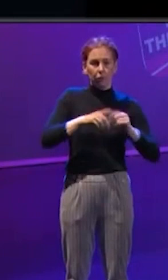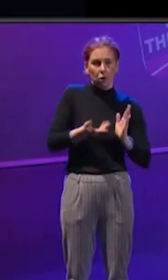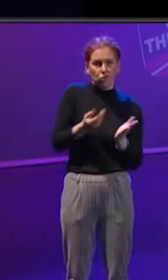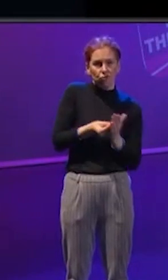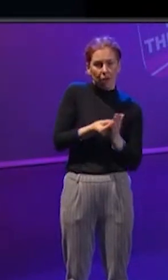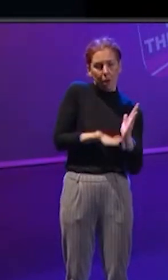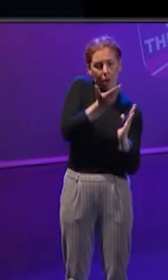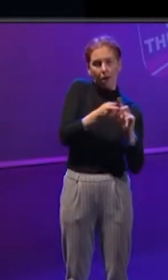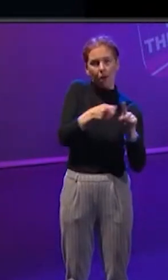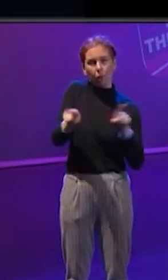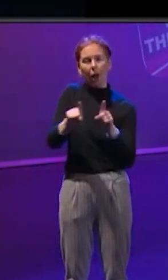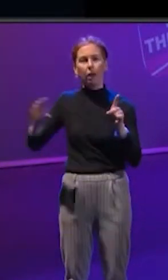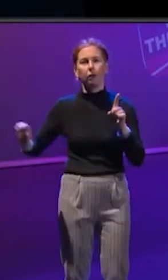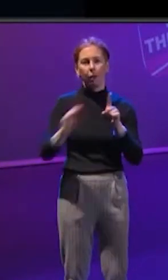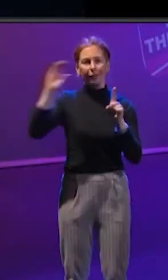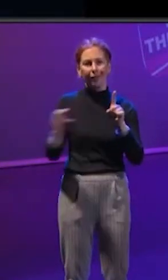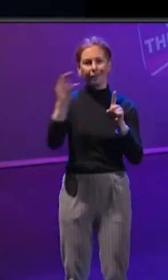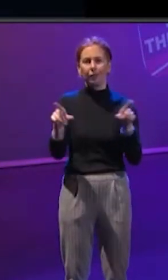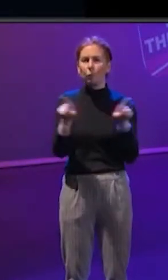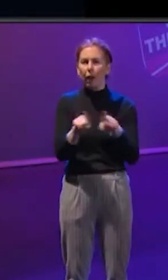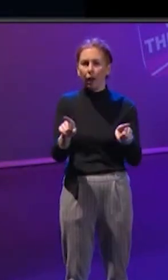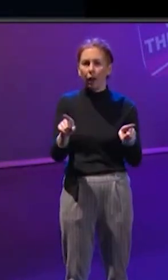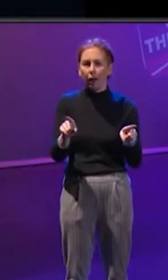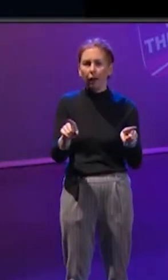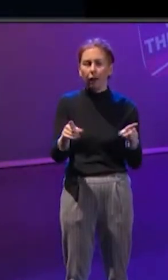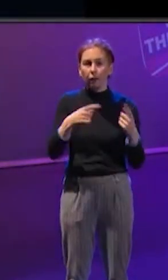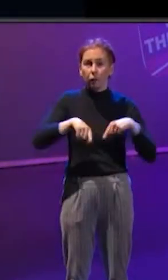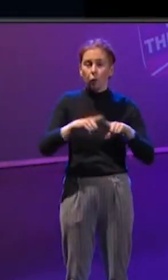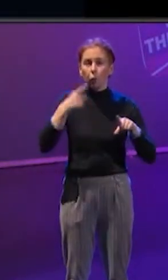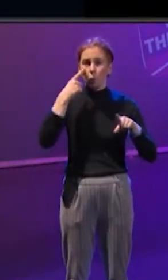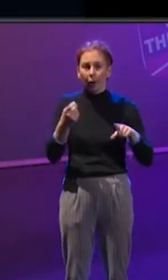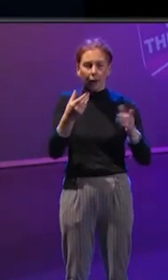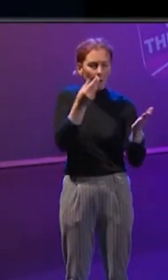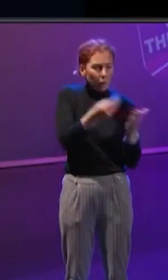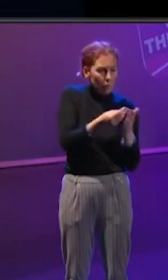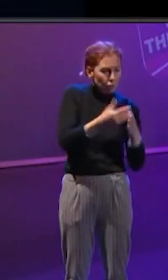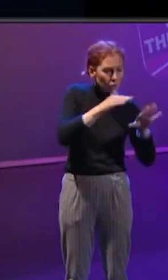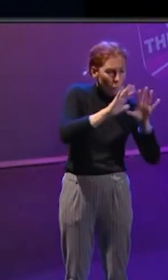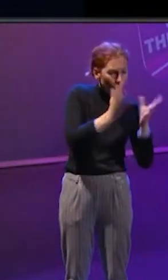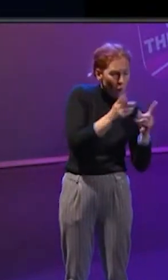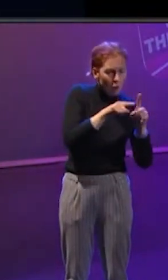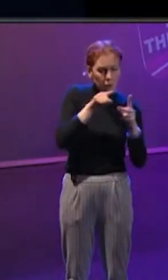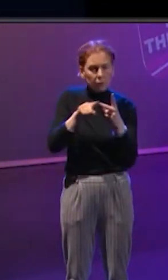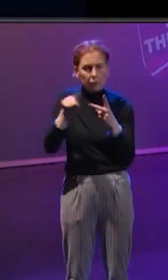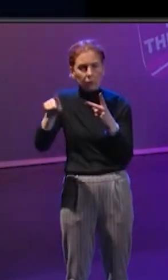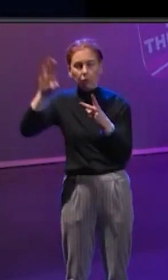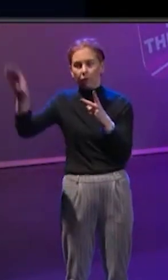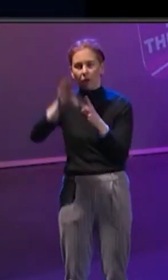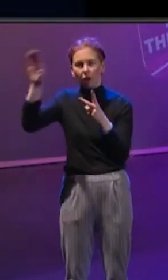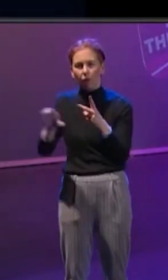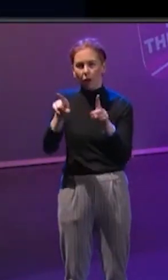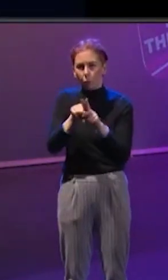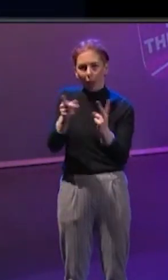is also a really, really special thing that we as producers can make and work in the commercial world as well as take advantage of the subsidised world